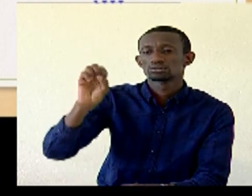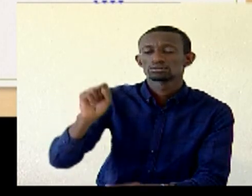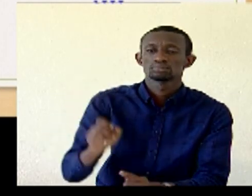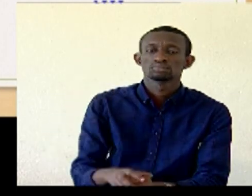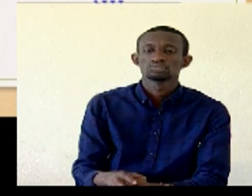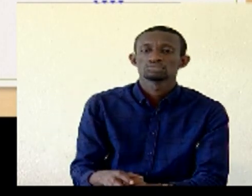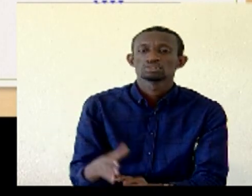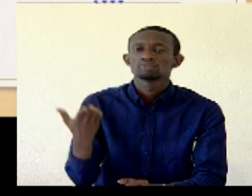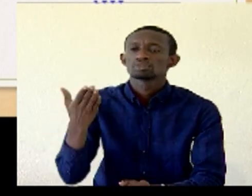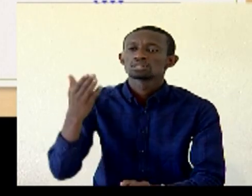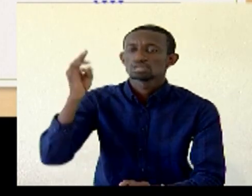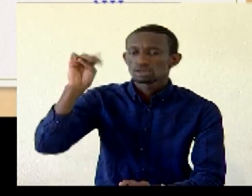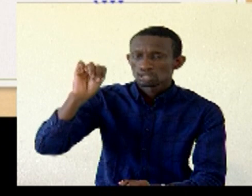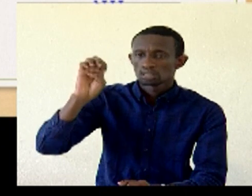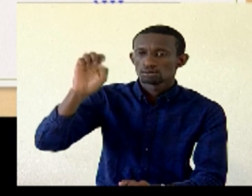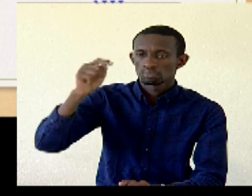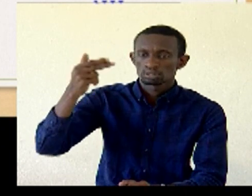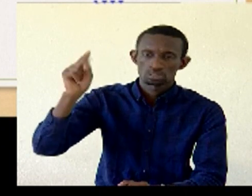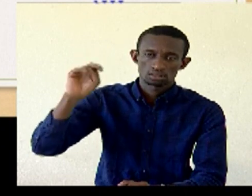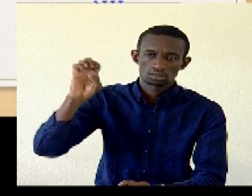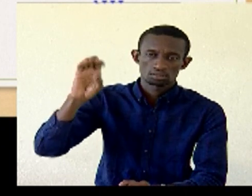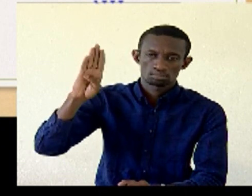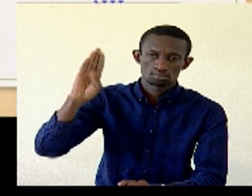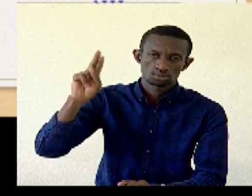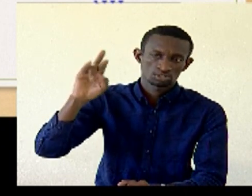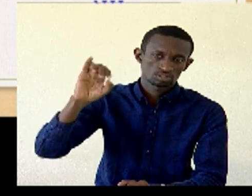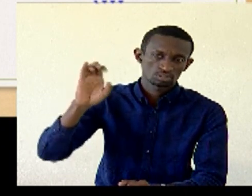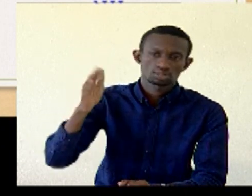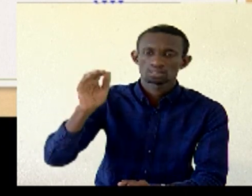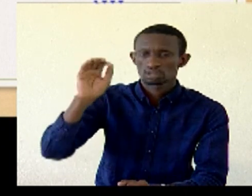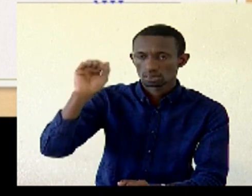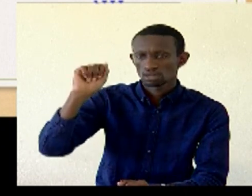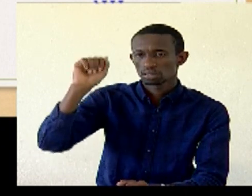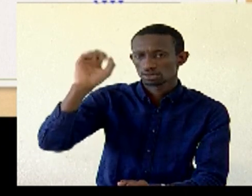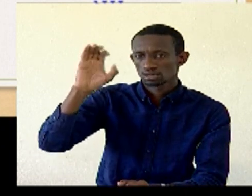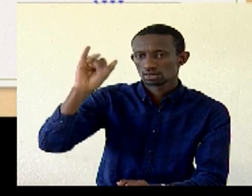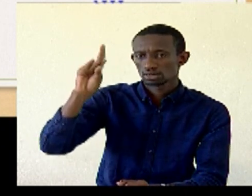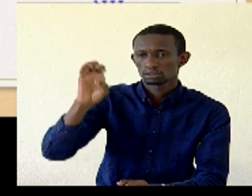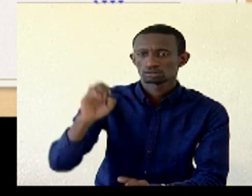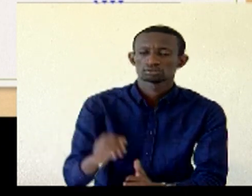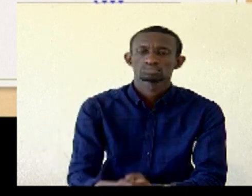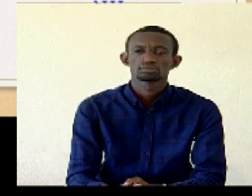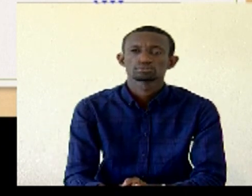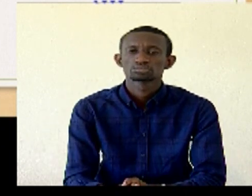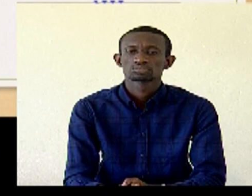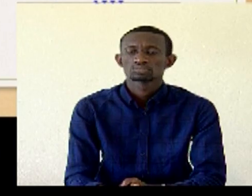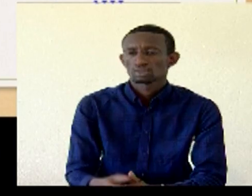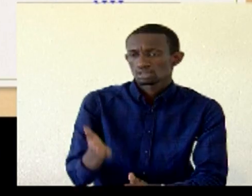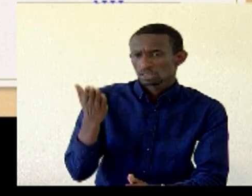acid takes the higher priority compared to the amine. So the